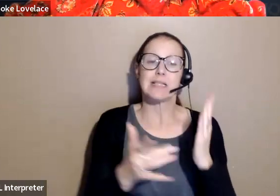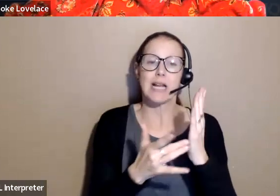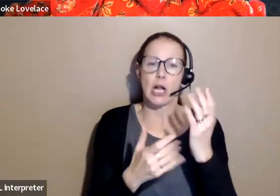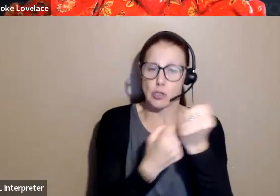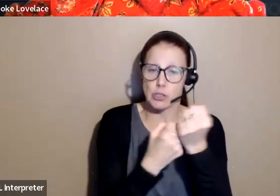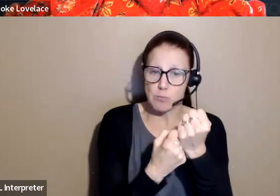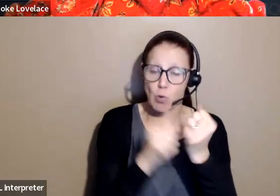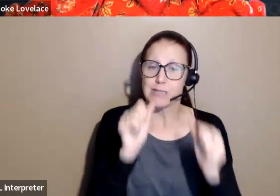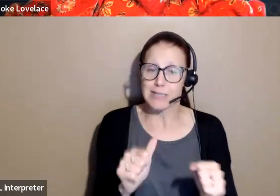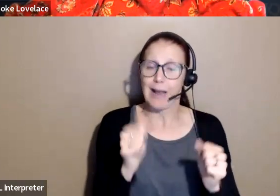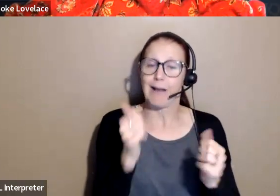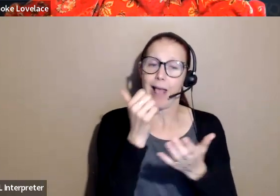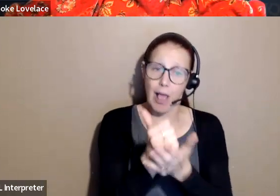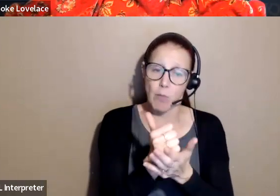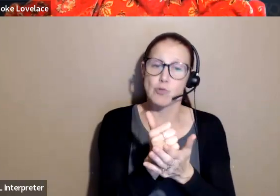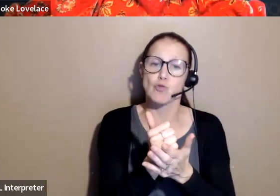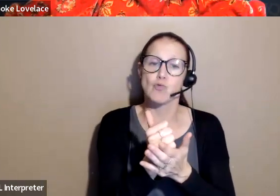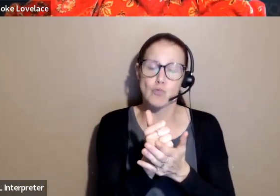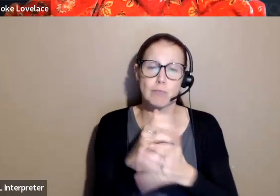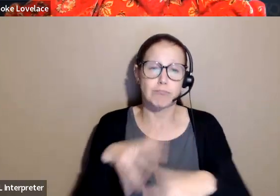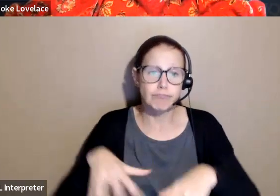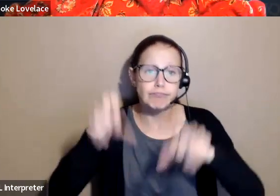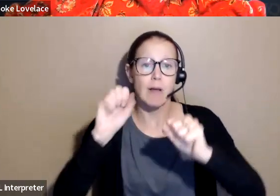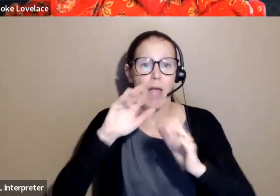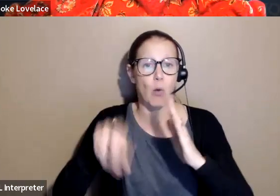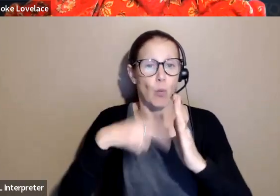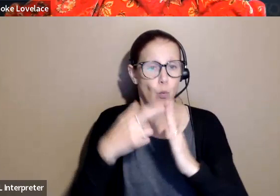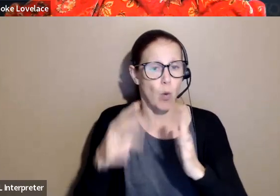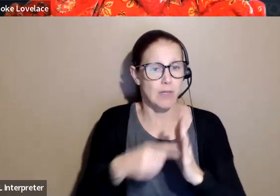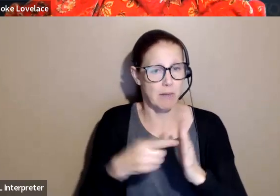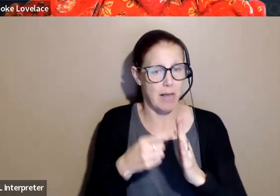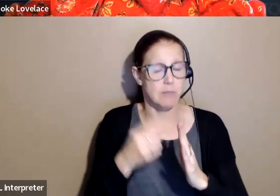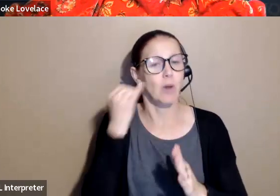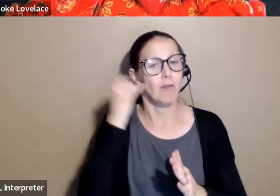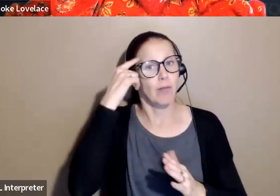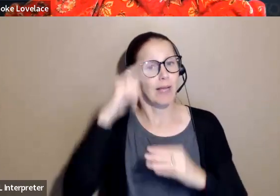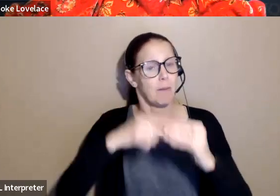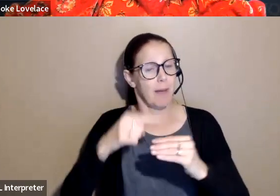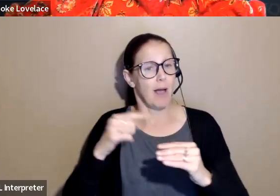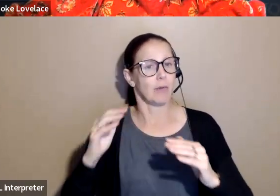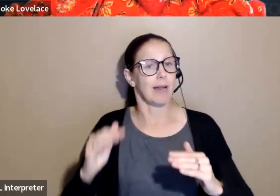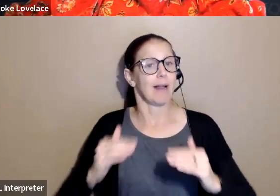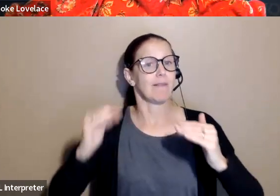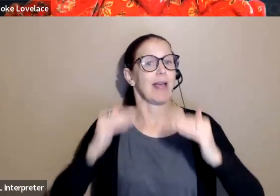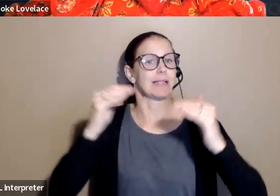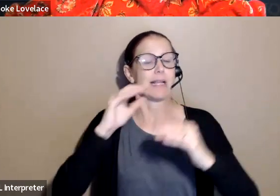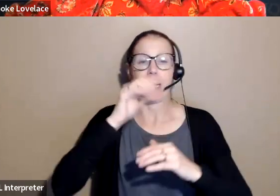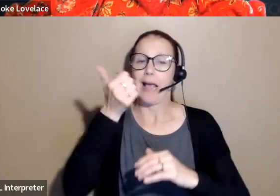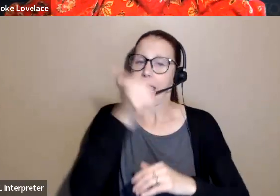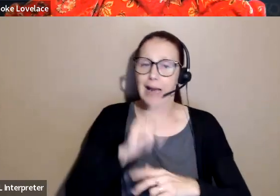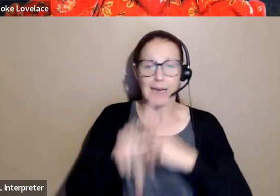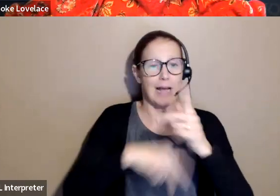can kind of fill those roles sometimes. And so if we are to think about advancing any sorts of policies and things like